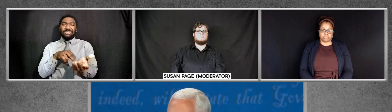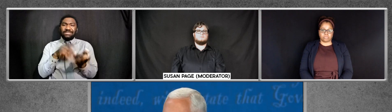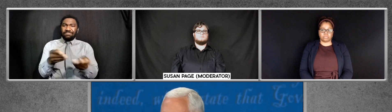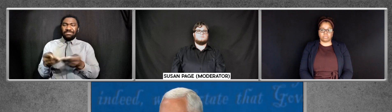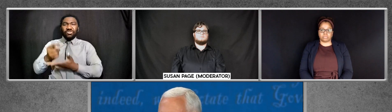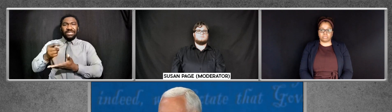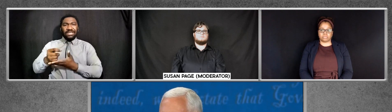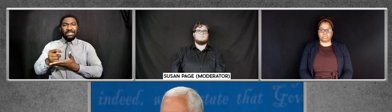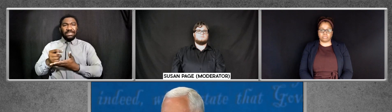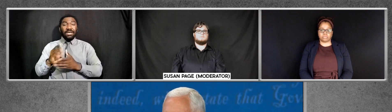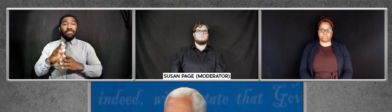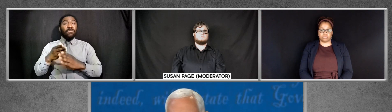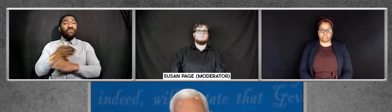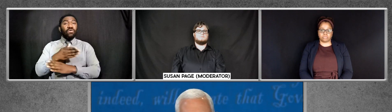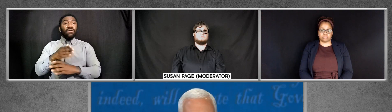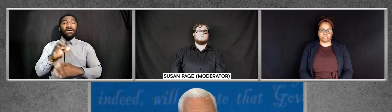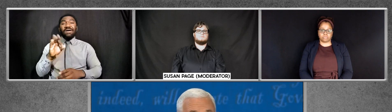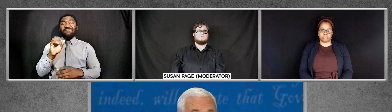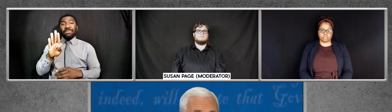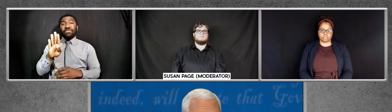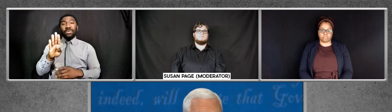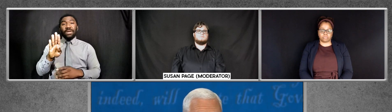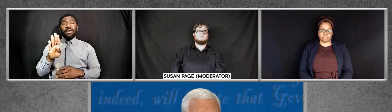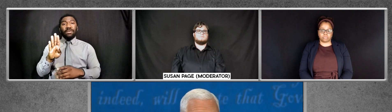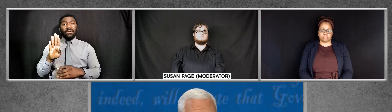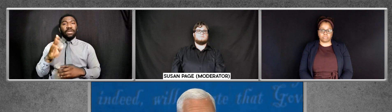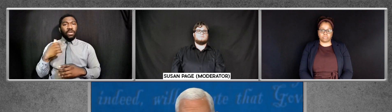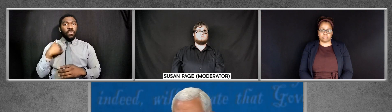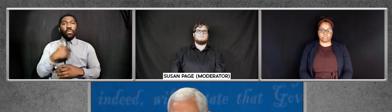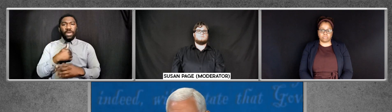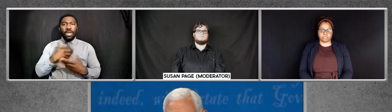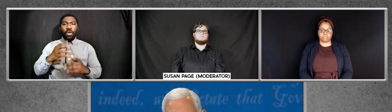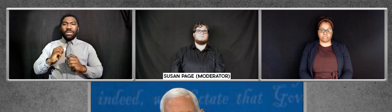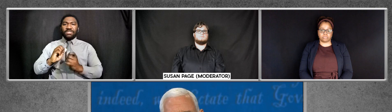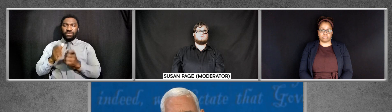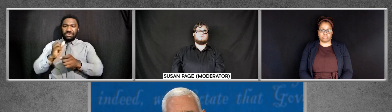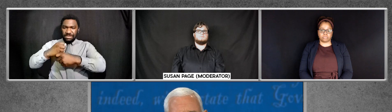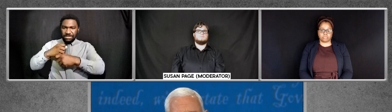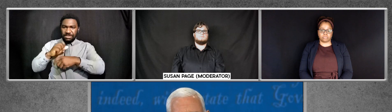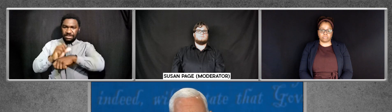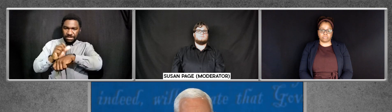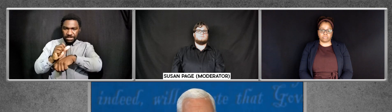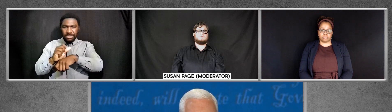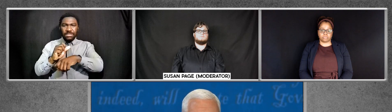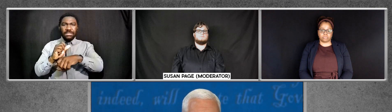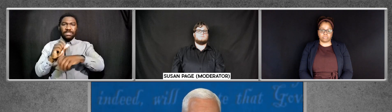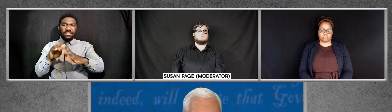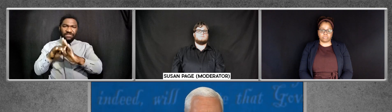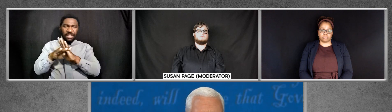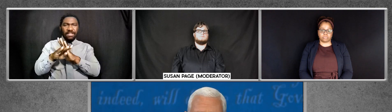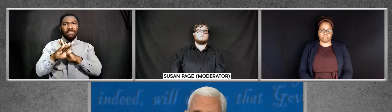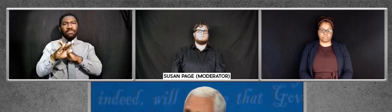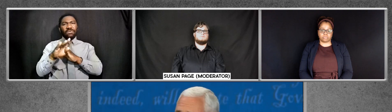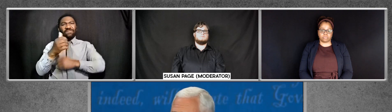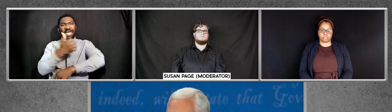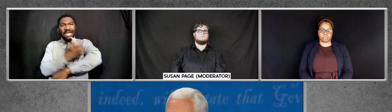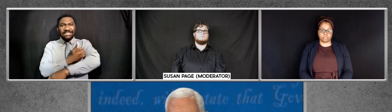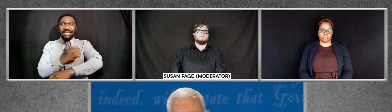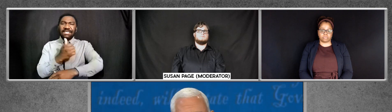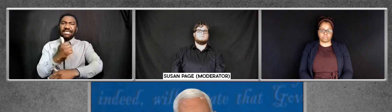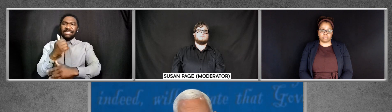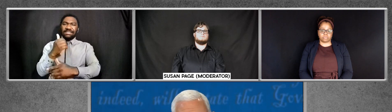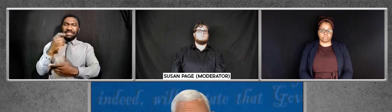February was out, to develop a vaccine and to develop medicines and therapeutics that have been saving lives all along the way. And under President Trump's